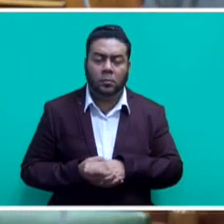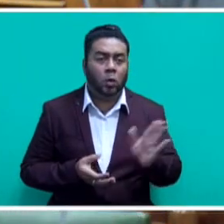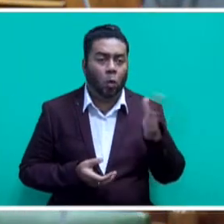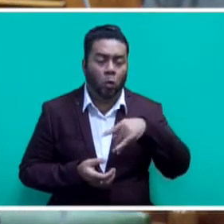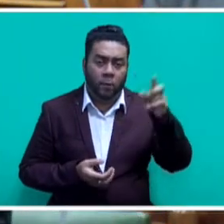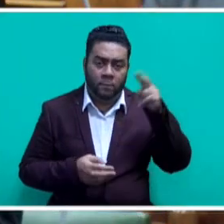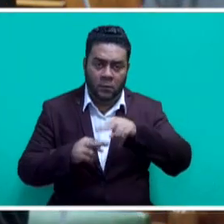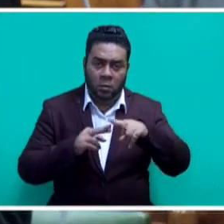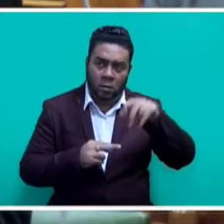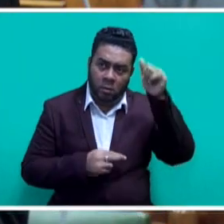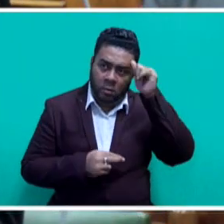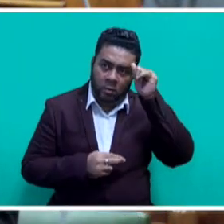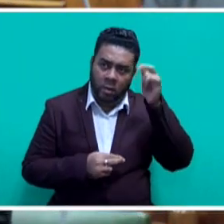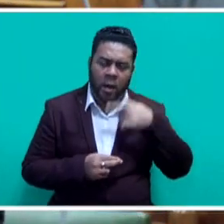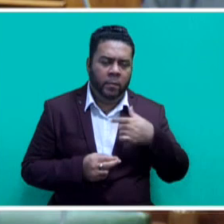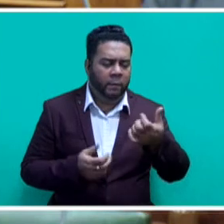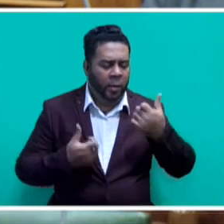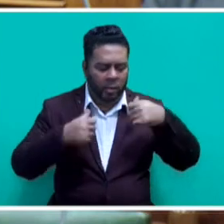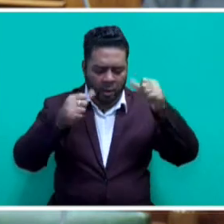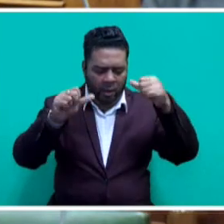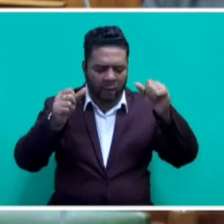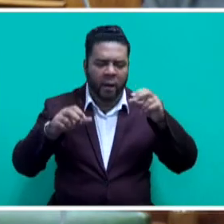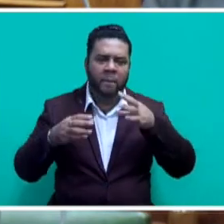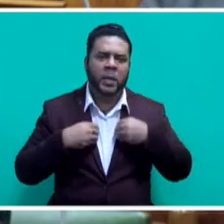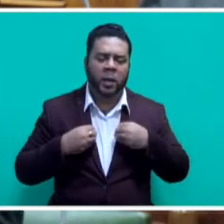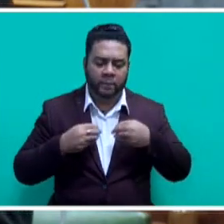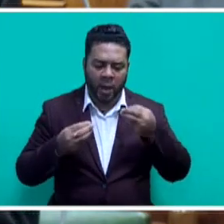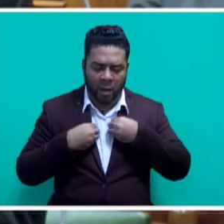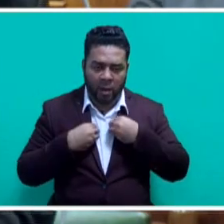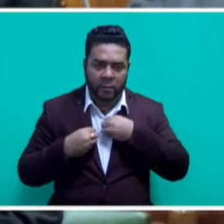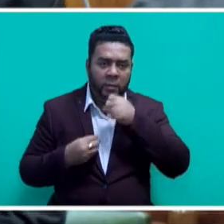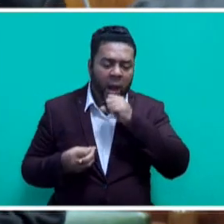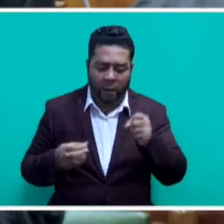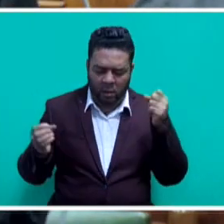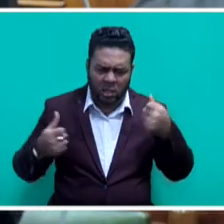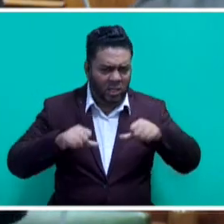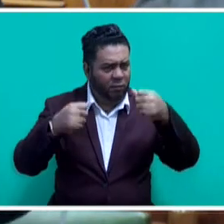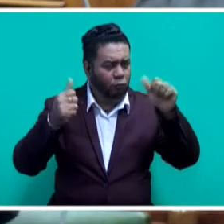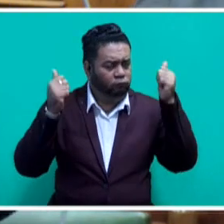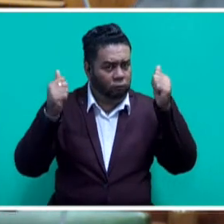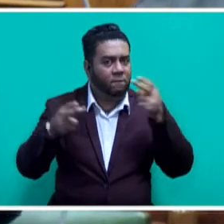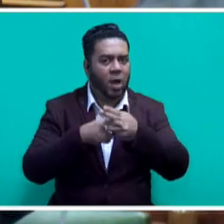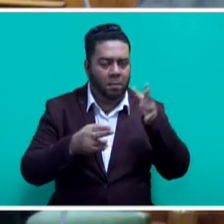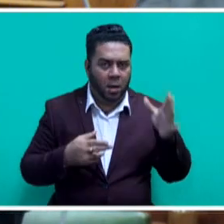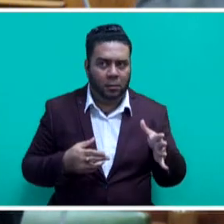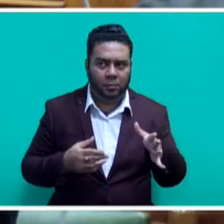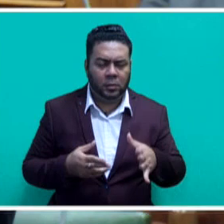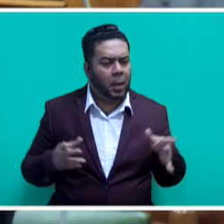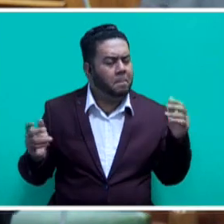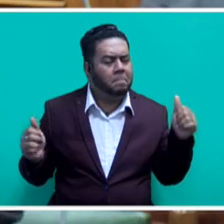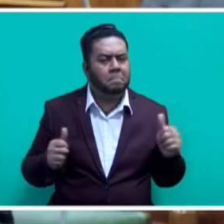knows that I'm a very successful businessman, I am a successful farmer, and this combination is the best